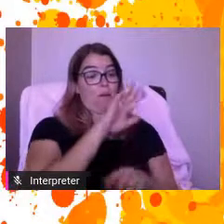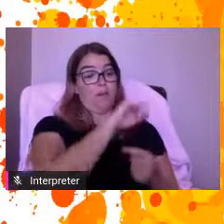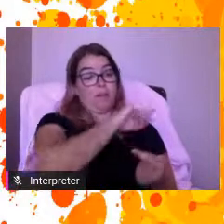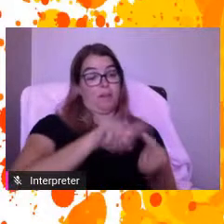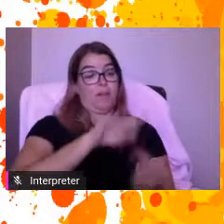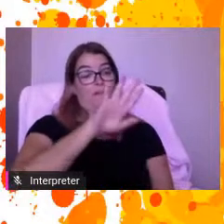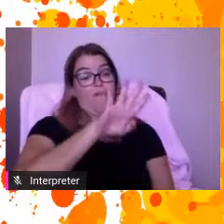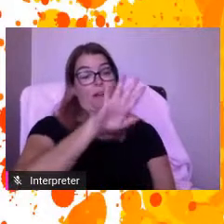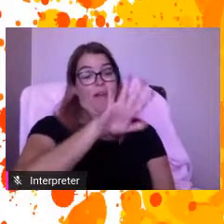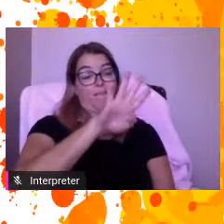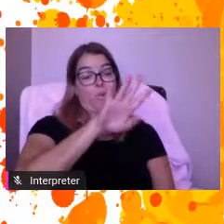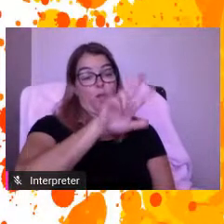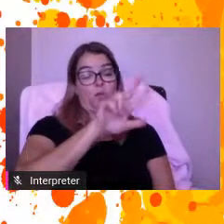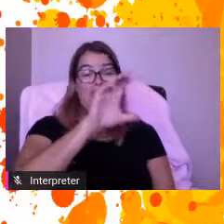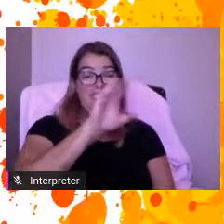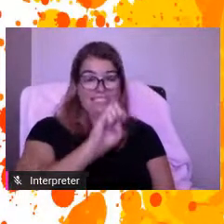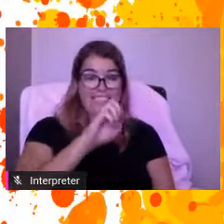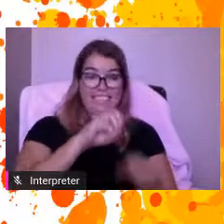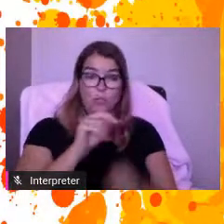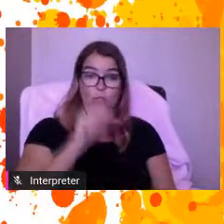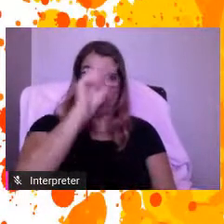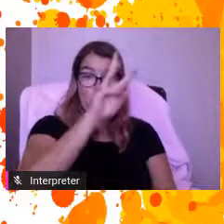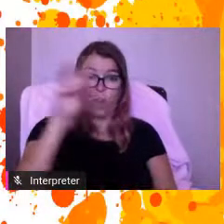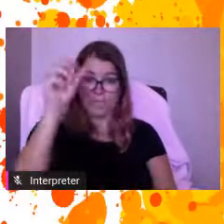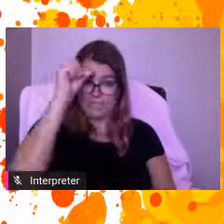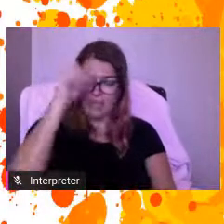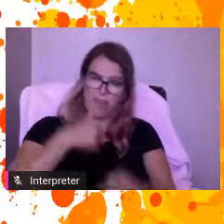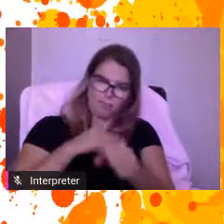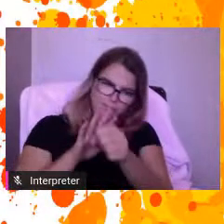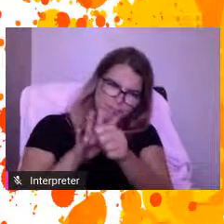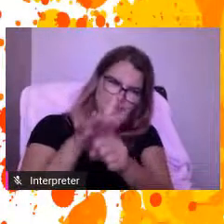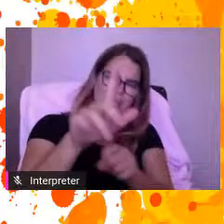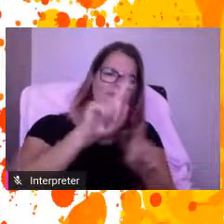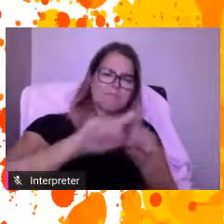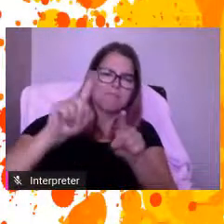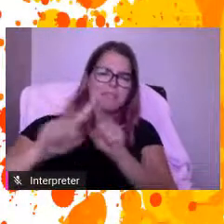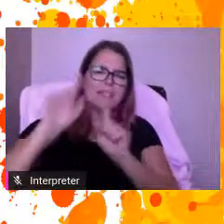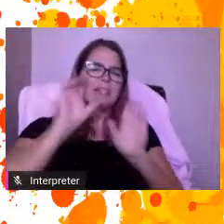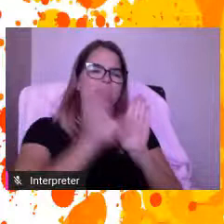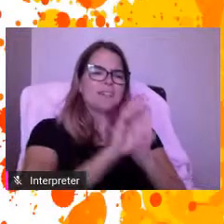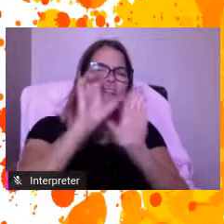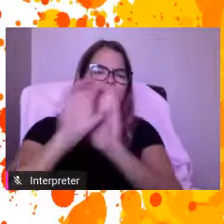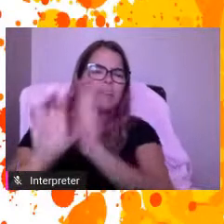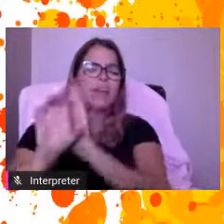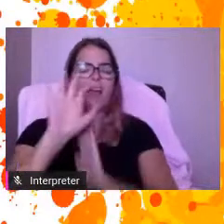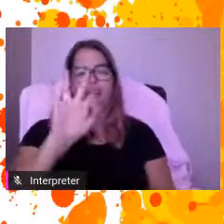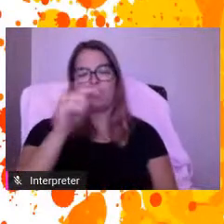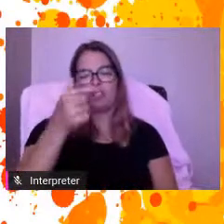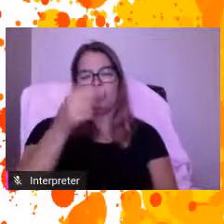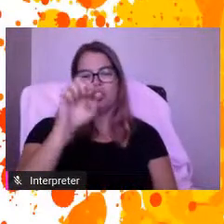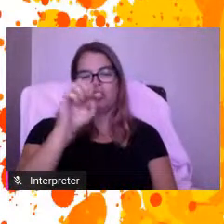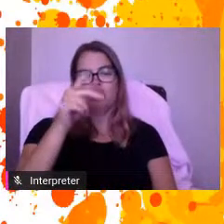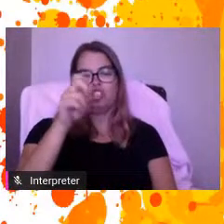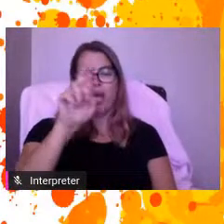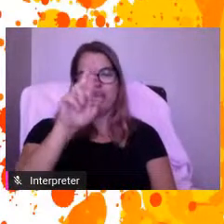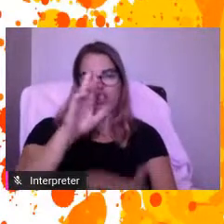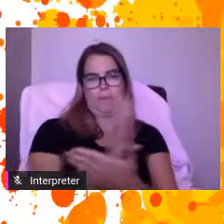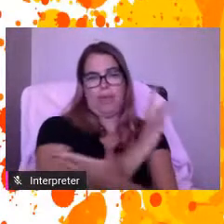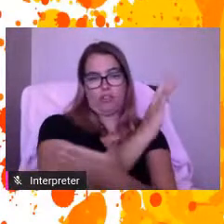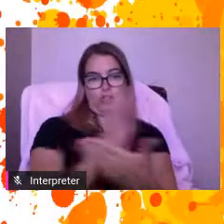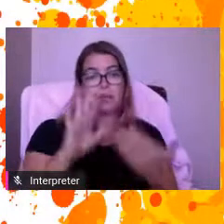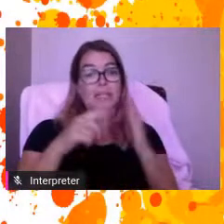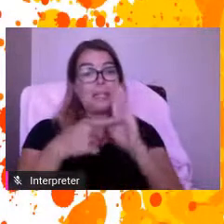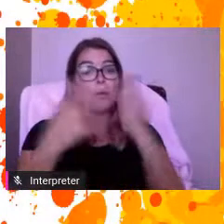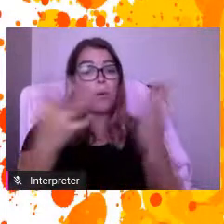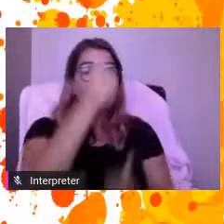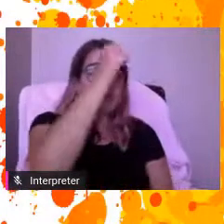India, is especially replete with evidence of historical notions of a gender spectrum. Examples like the male and female composite